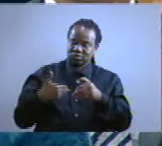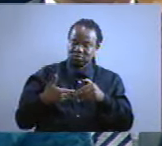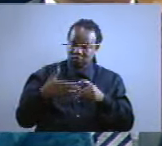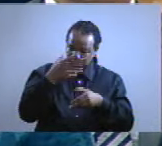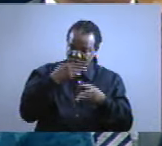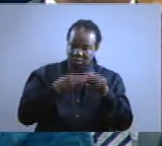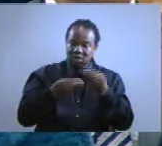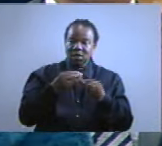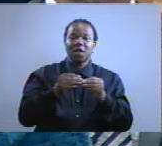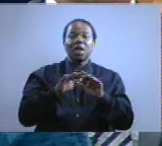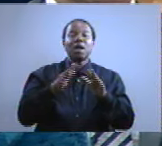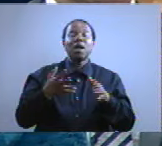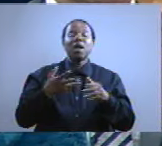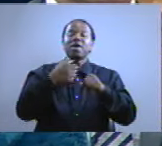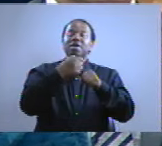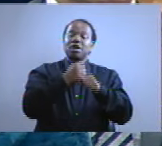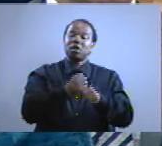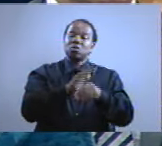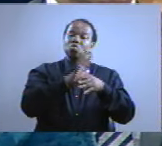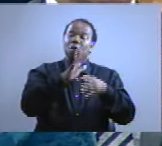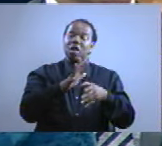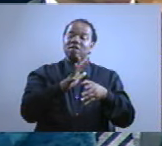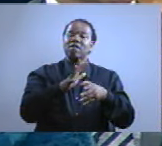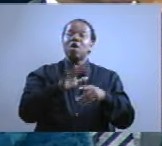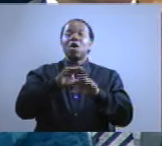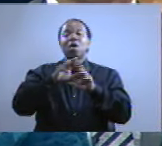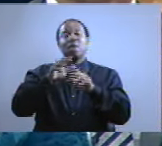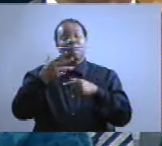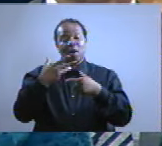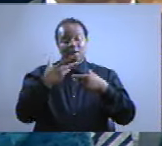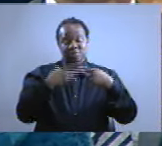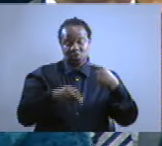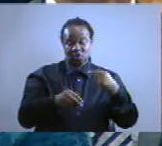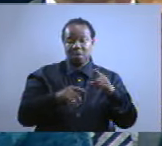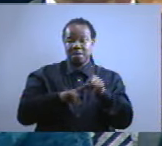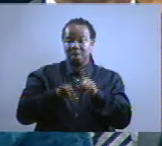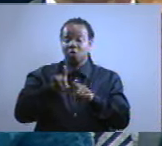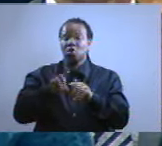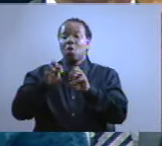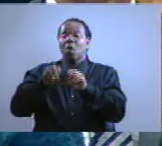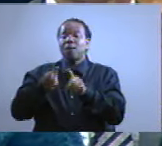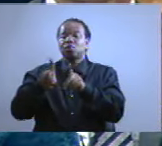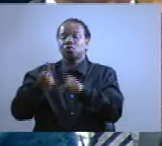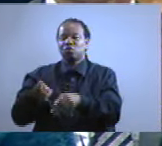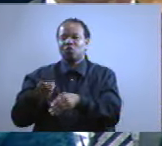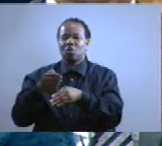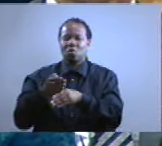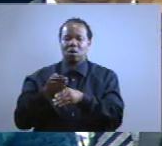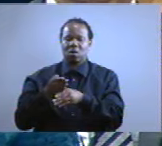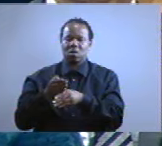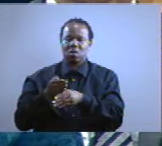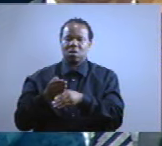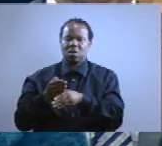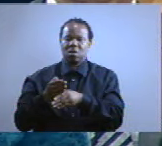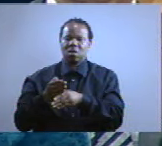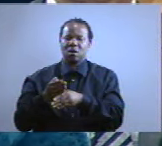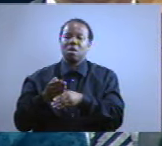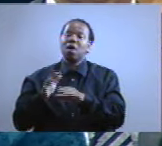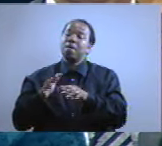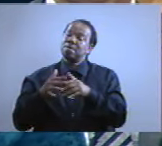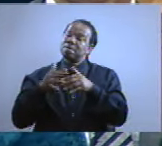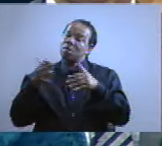greater opportunities for learners as they are about to leave the schooling system. We further believe that with hard work